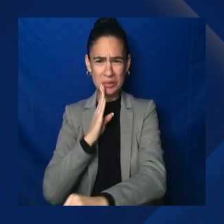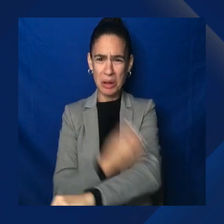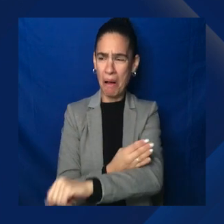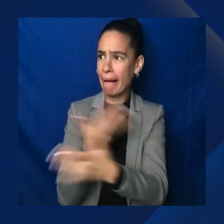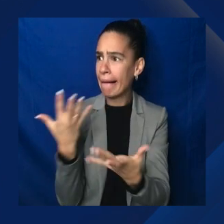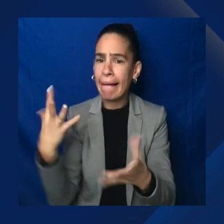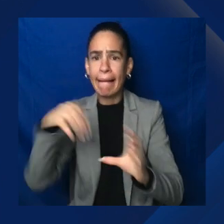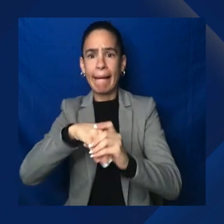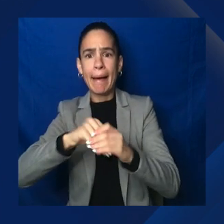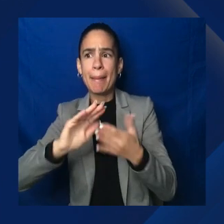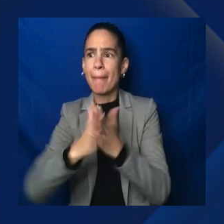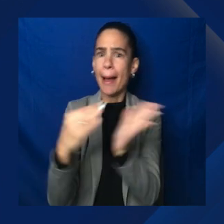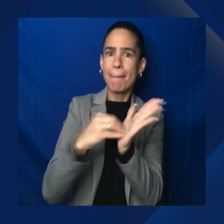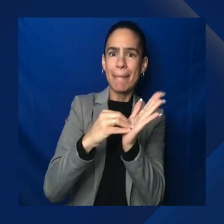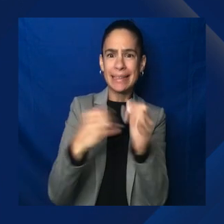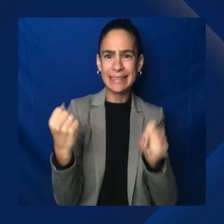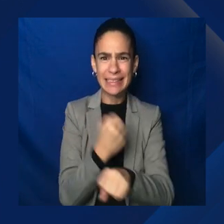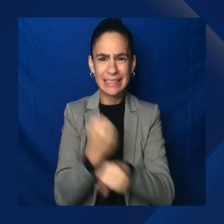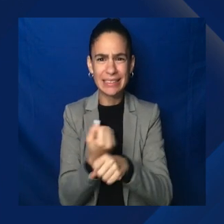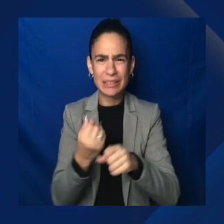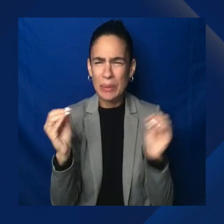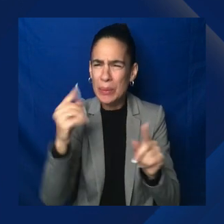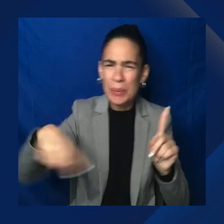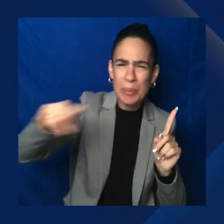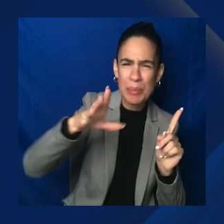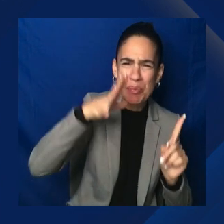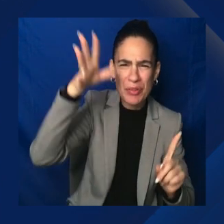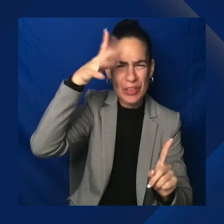parent should ever have to ask that question.